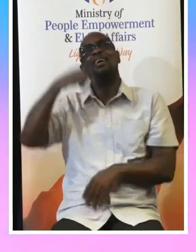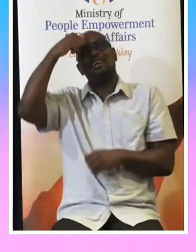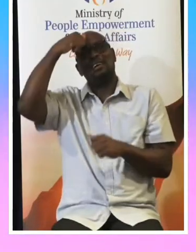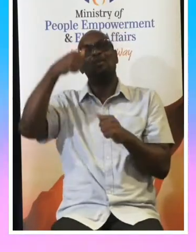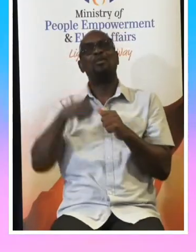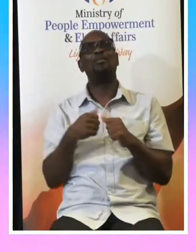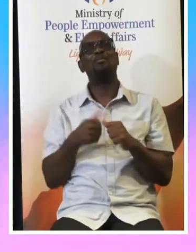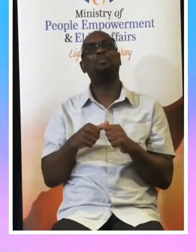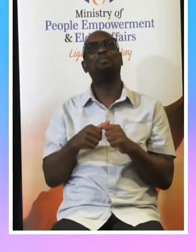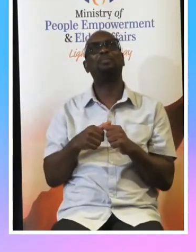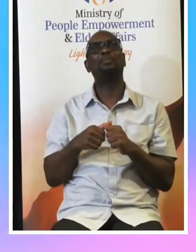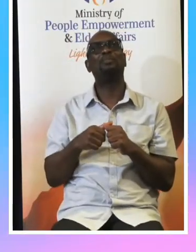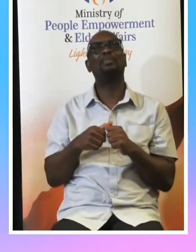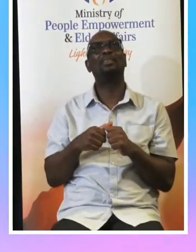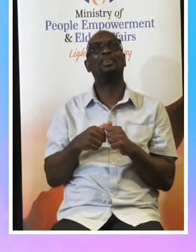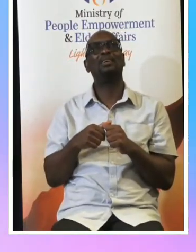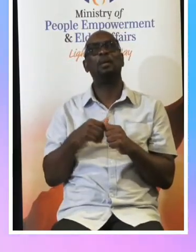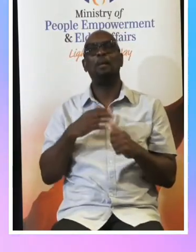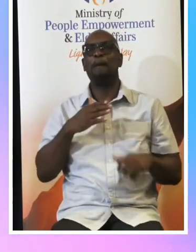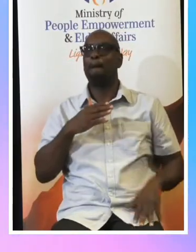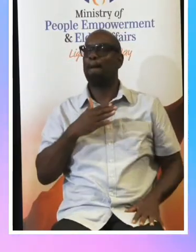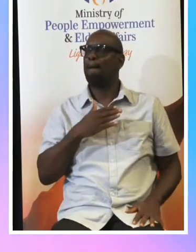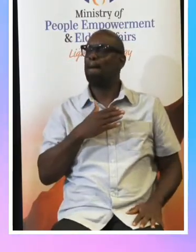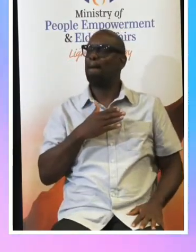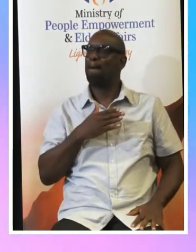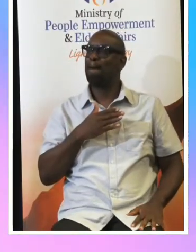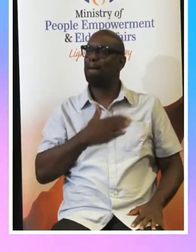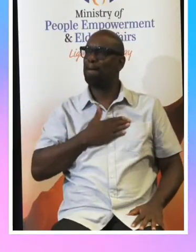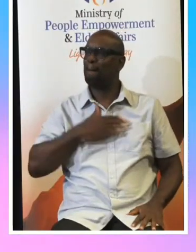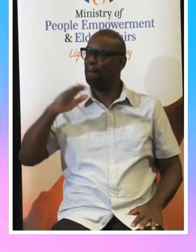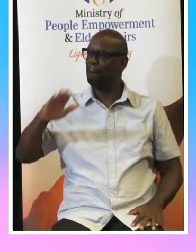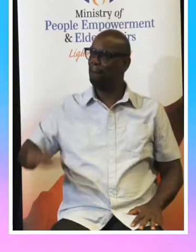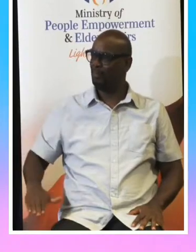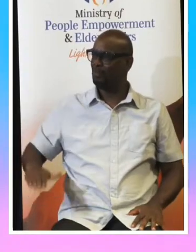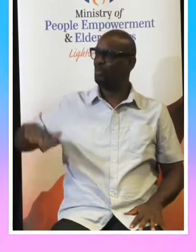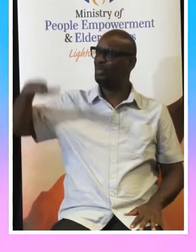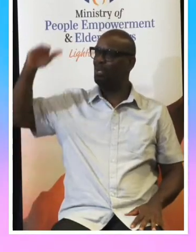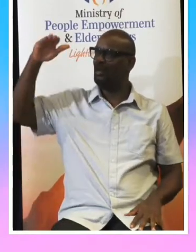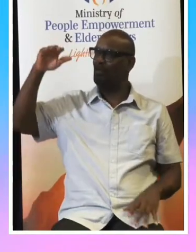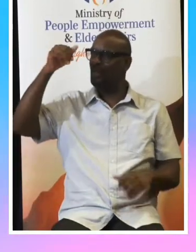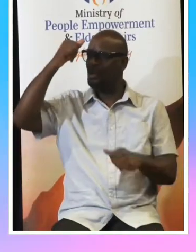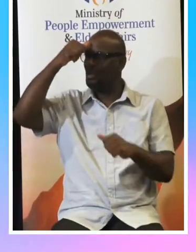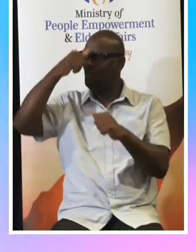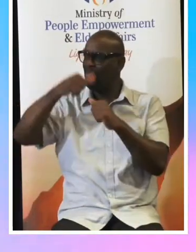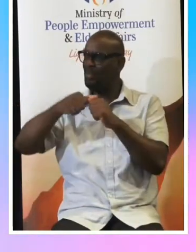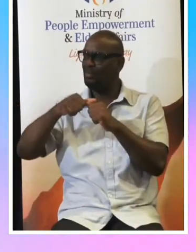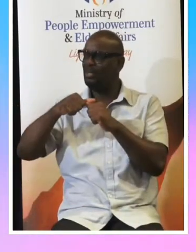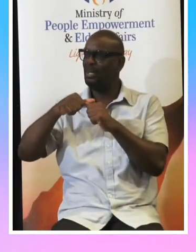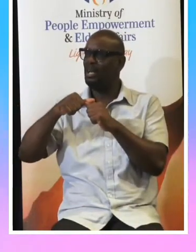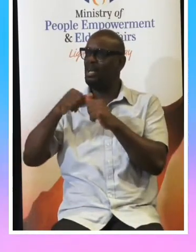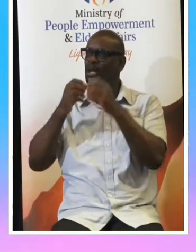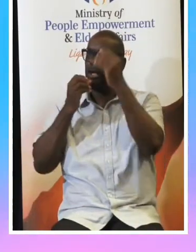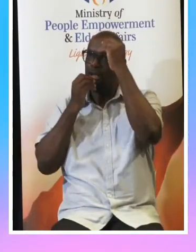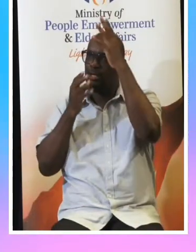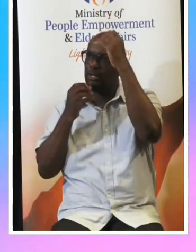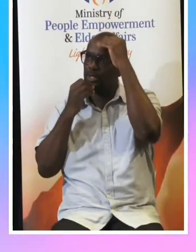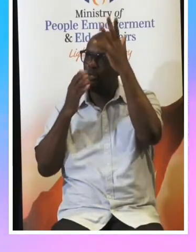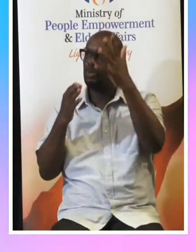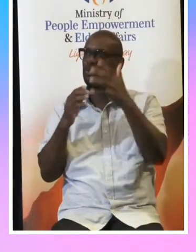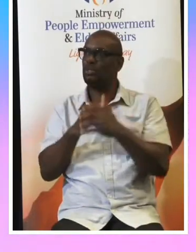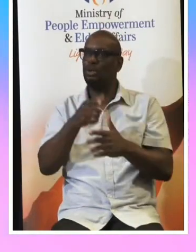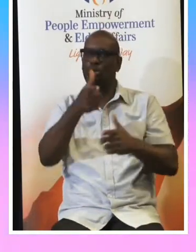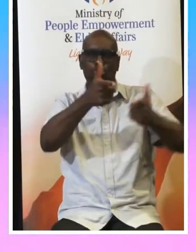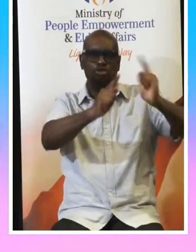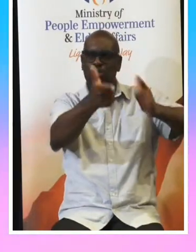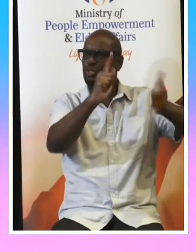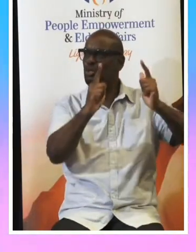news events. The Oklahoma City bombing, Columbine, the death of Princess Diana, September 11th. I